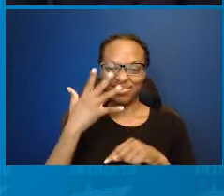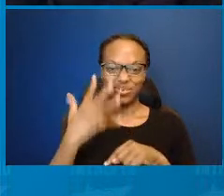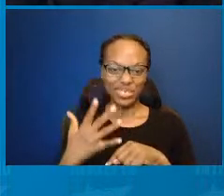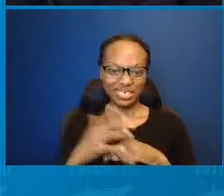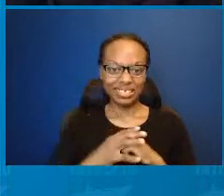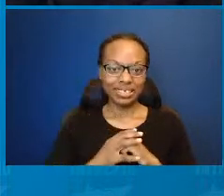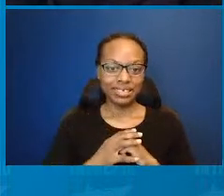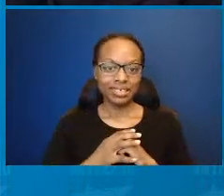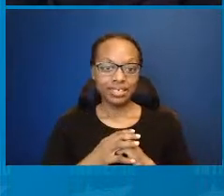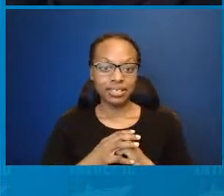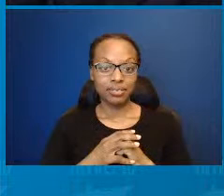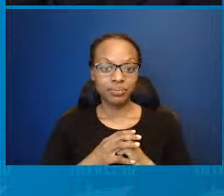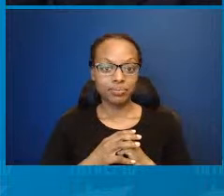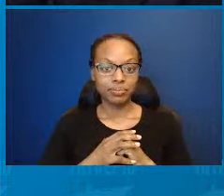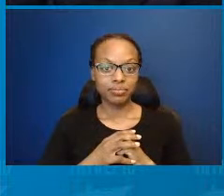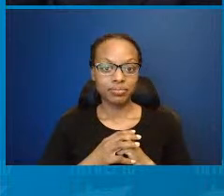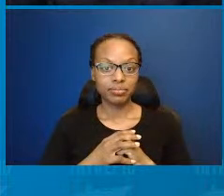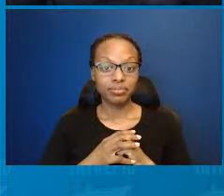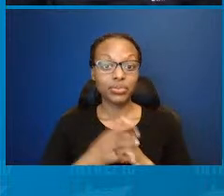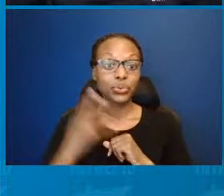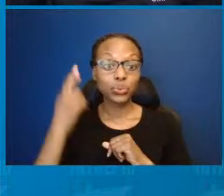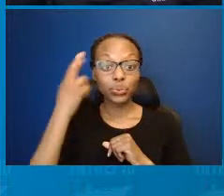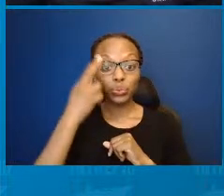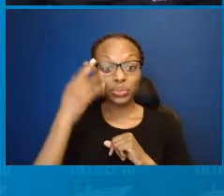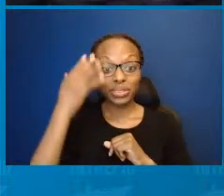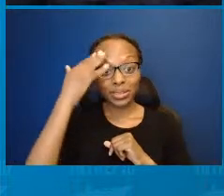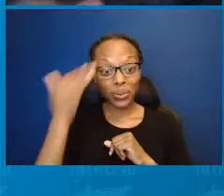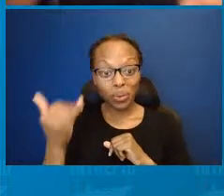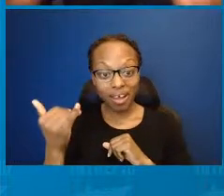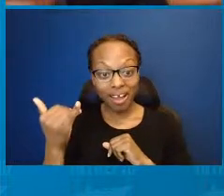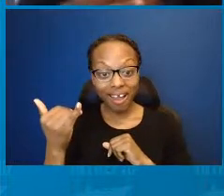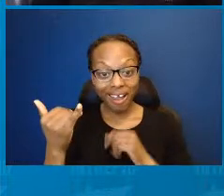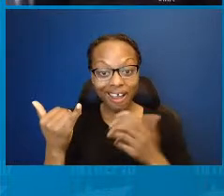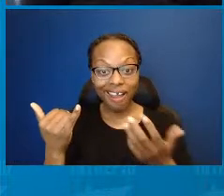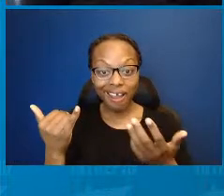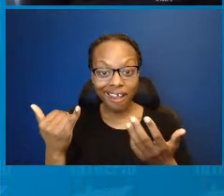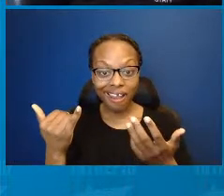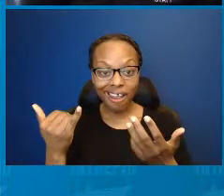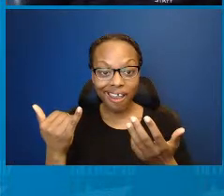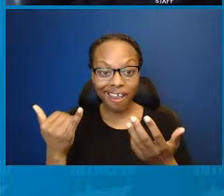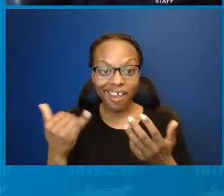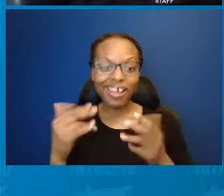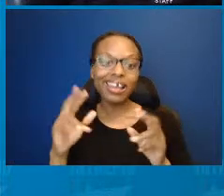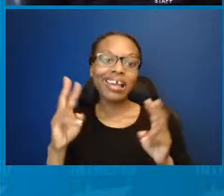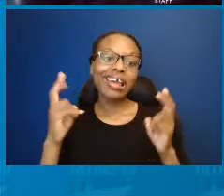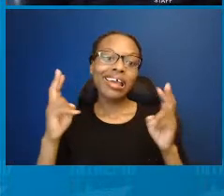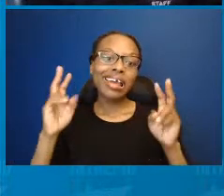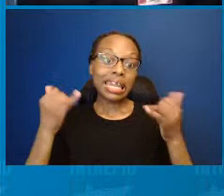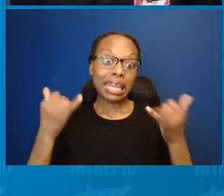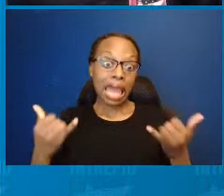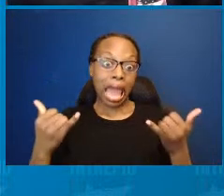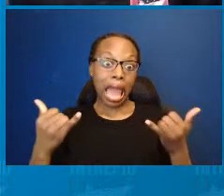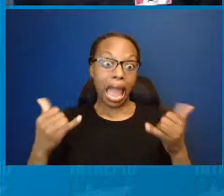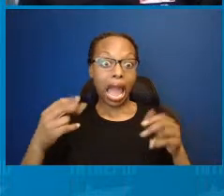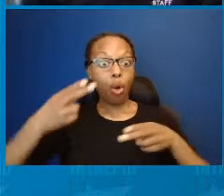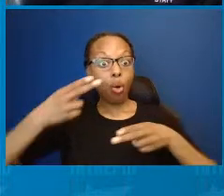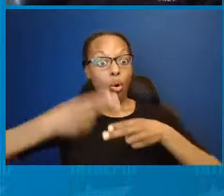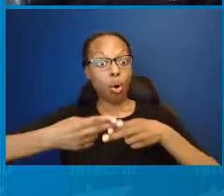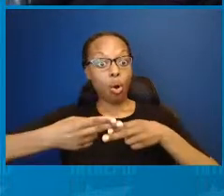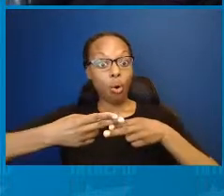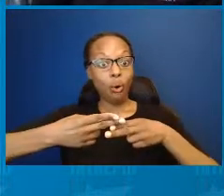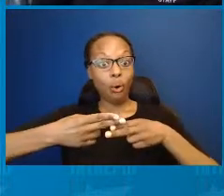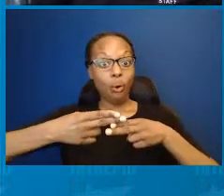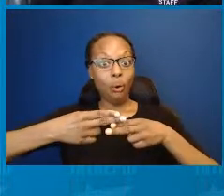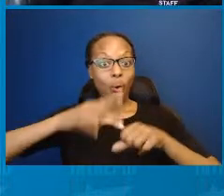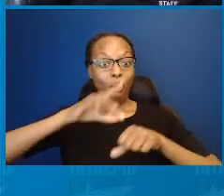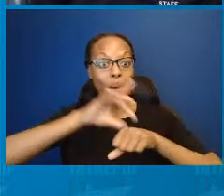But the reason why we probably can't see Pluto, unfortunately, is because in this one, it's not classified as a planet, right? Pluto is